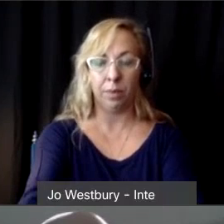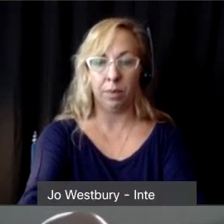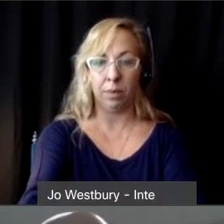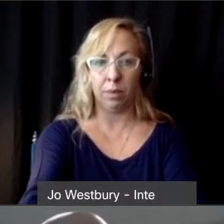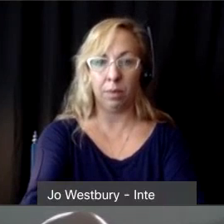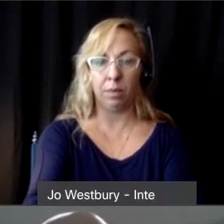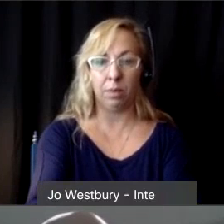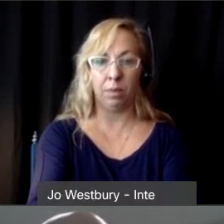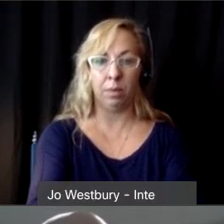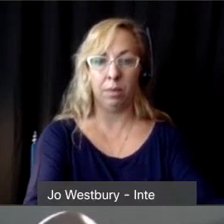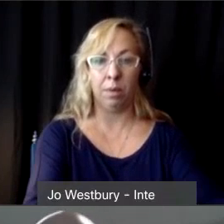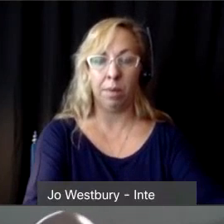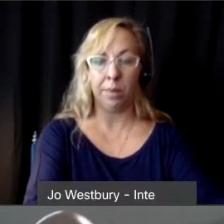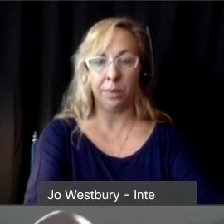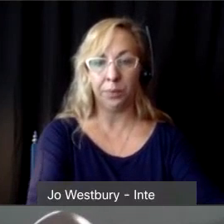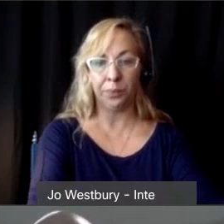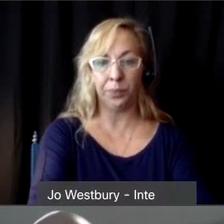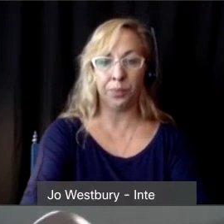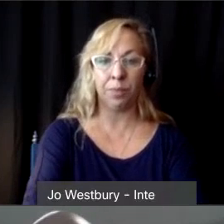Director Reese, you're muted.